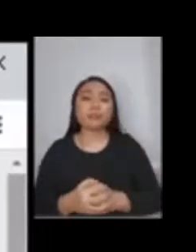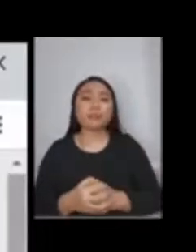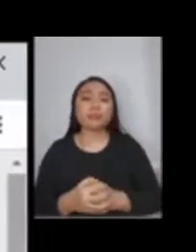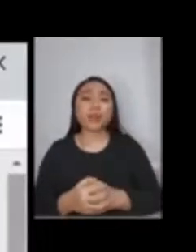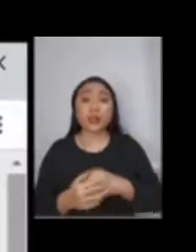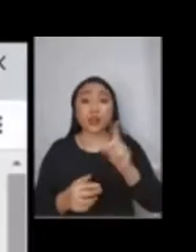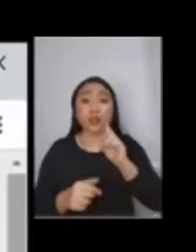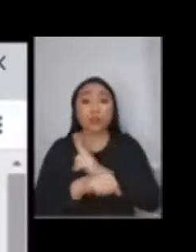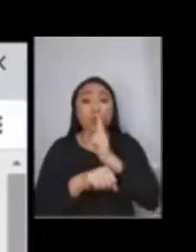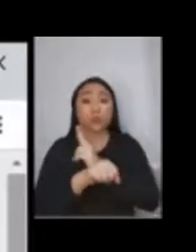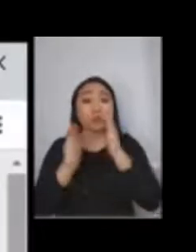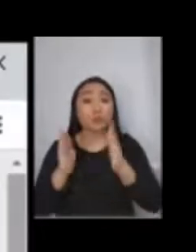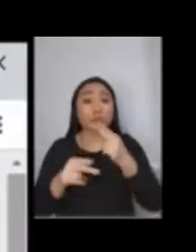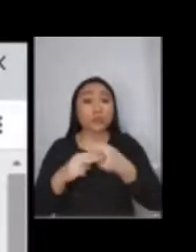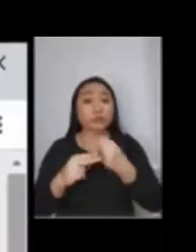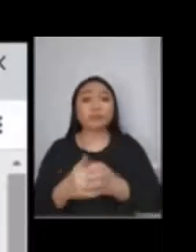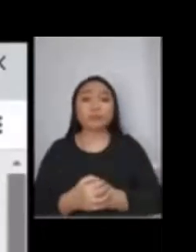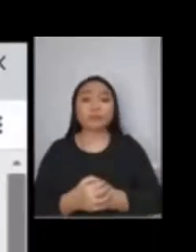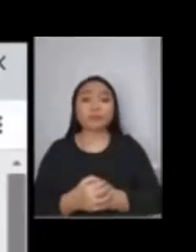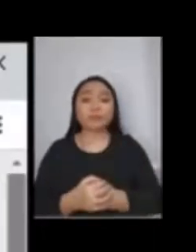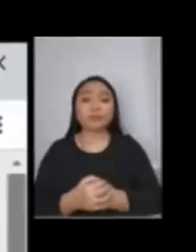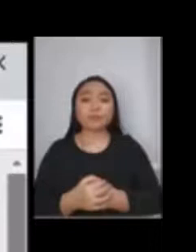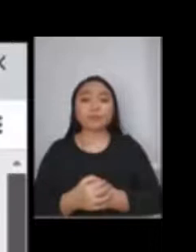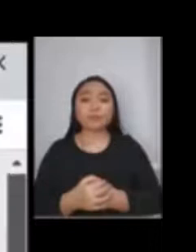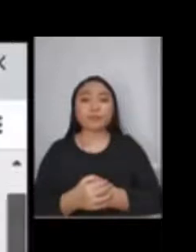Alright. So, ito na po ang ating